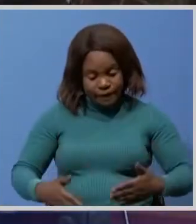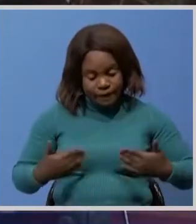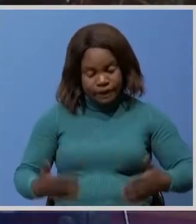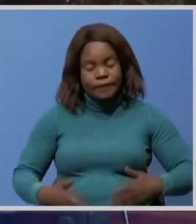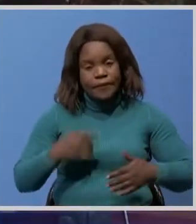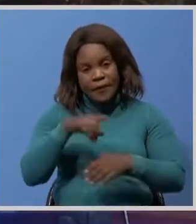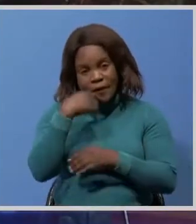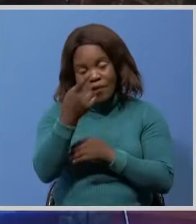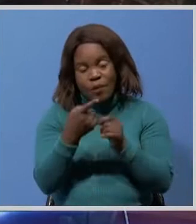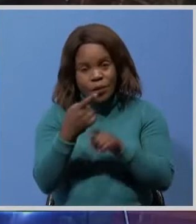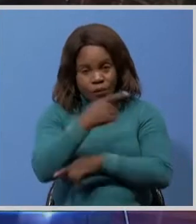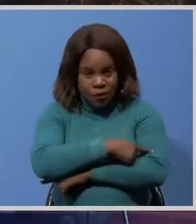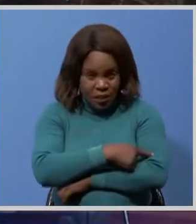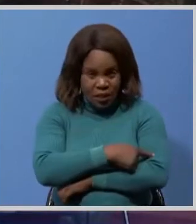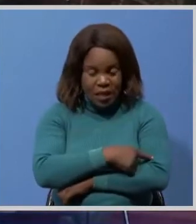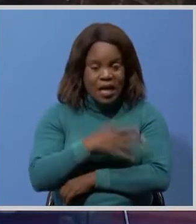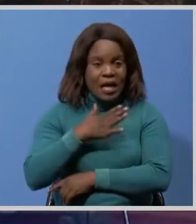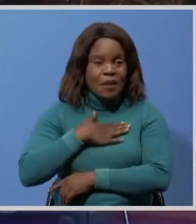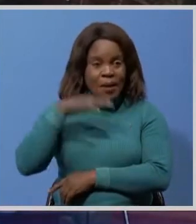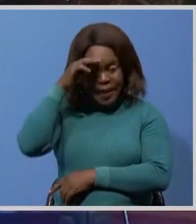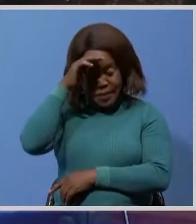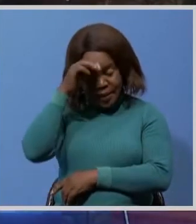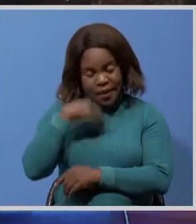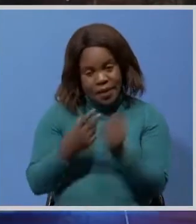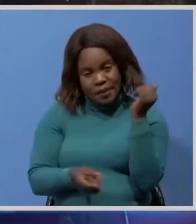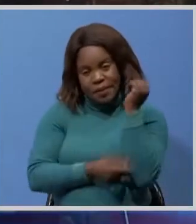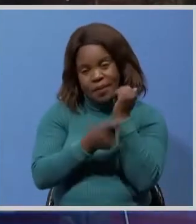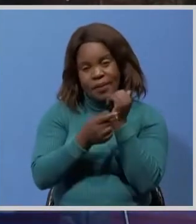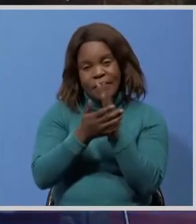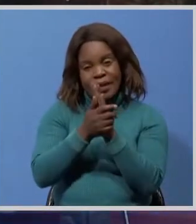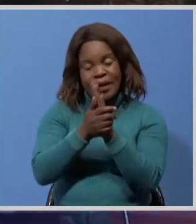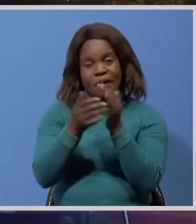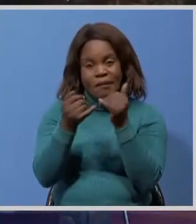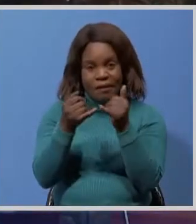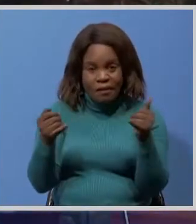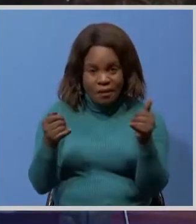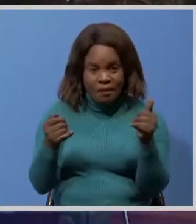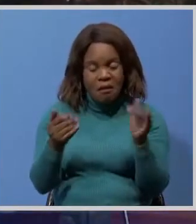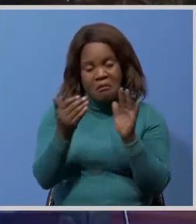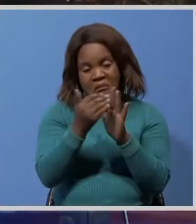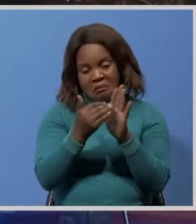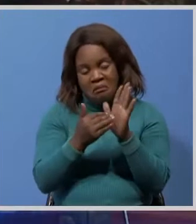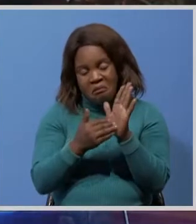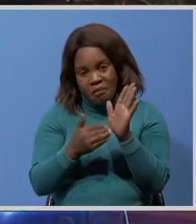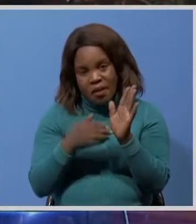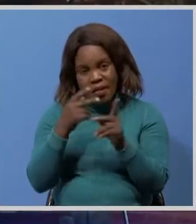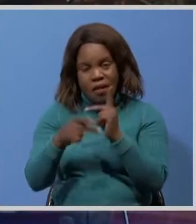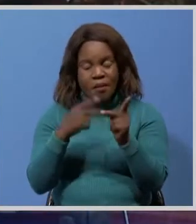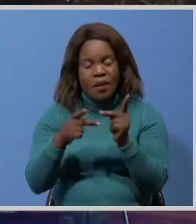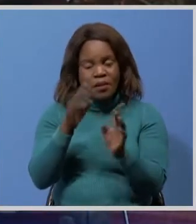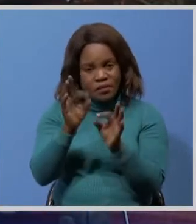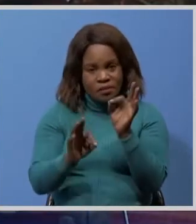today that my ministry has developed guidelines that outlines the process of executing the 20%